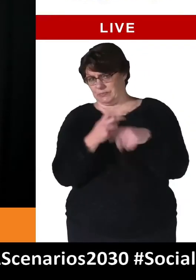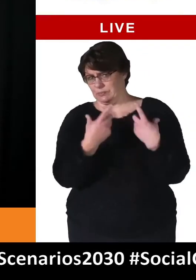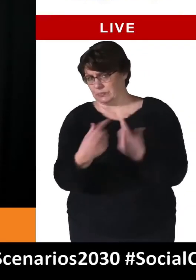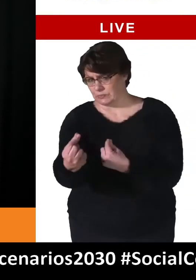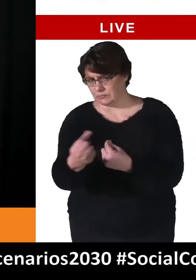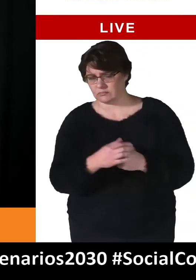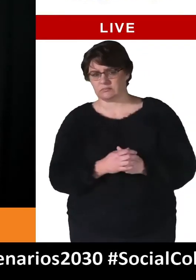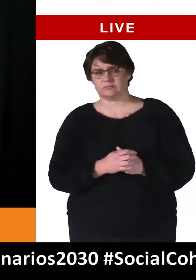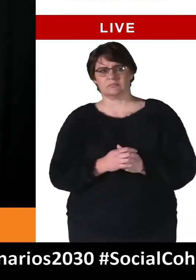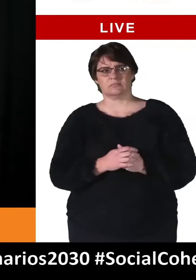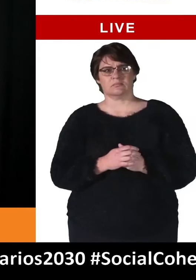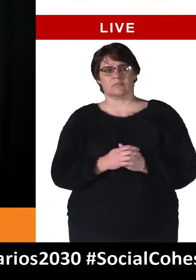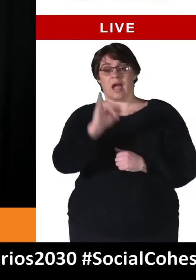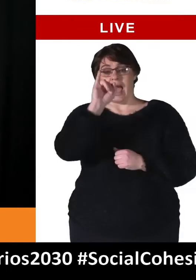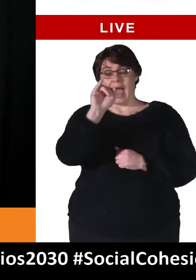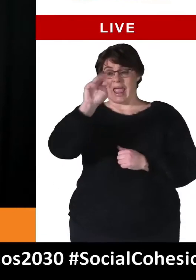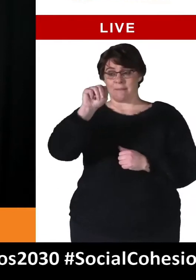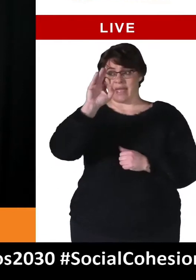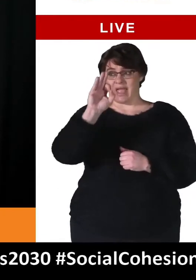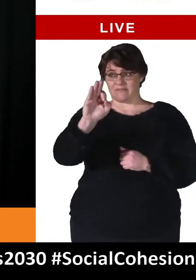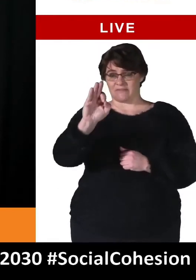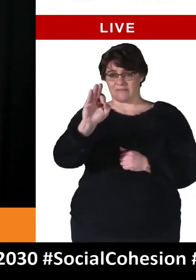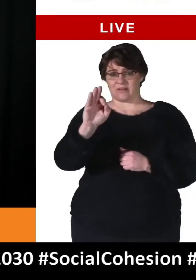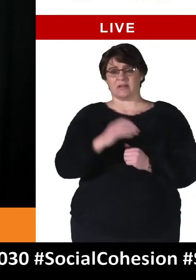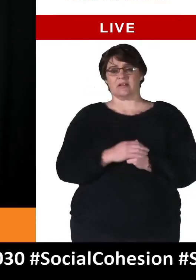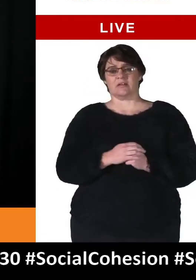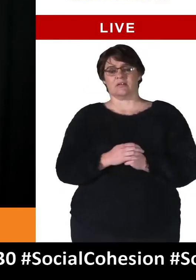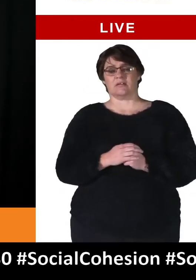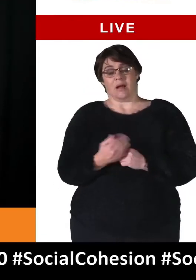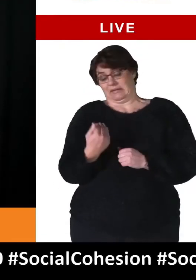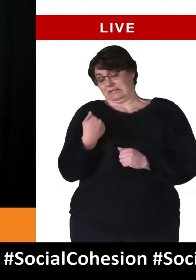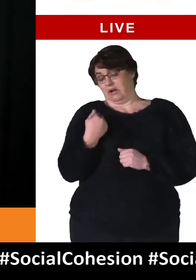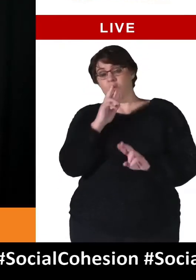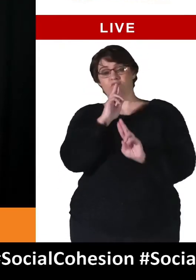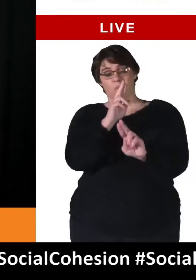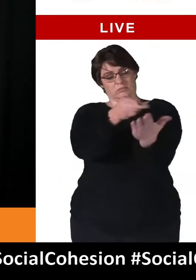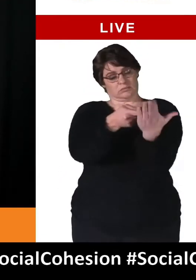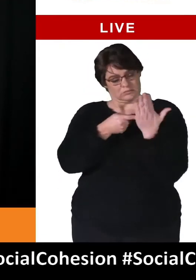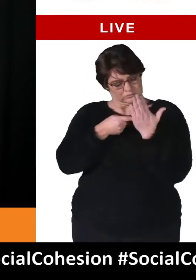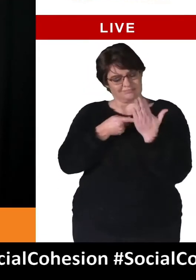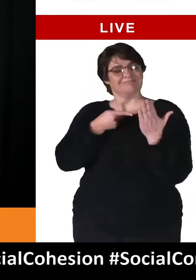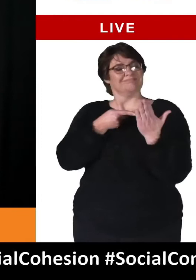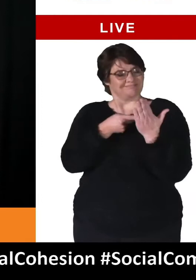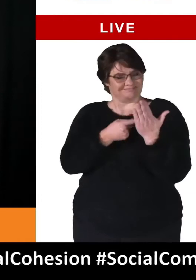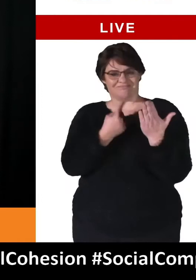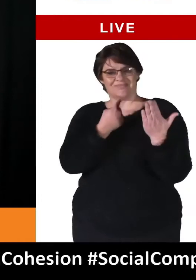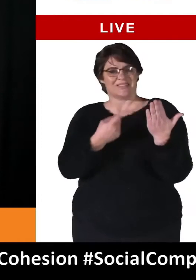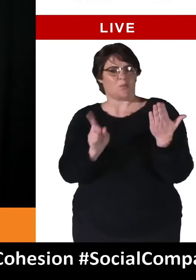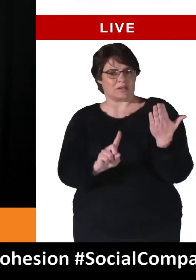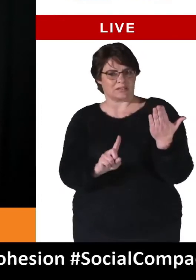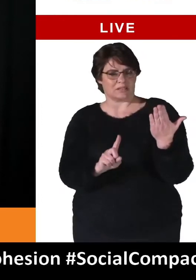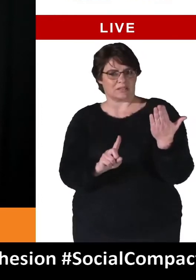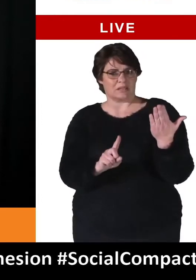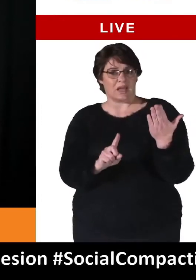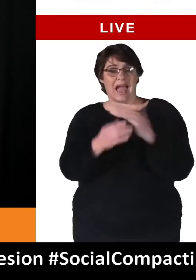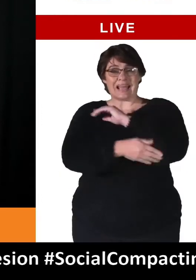the IMF recent report indicates that many countries face